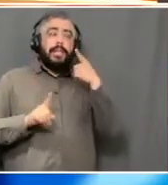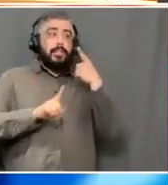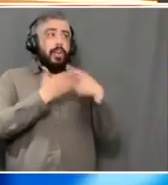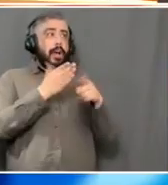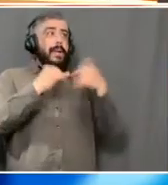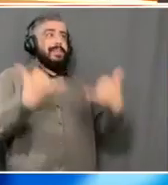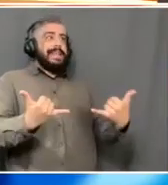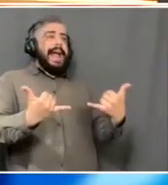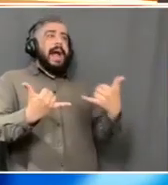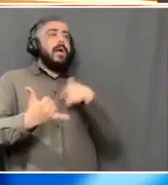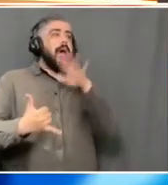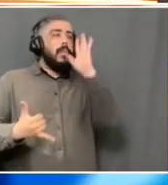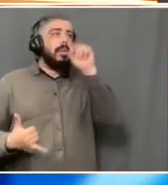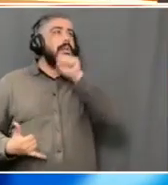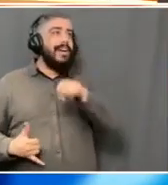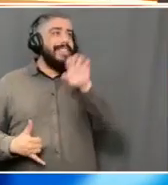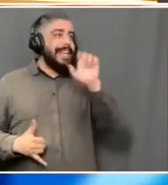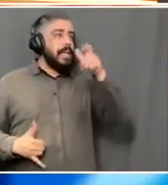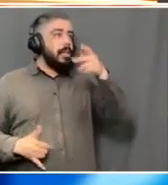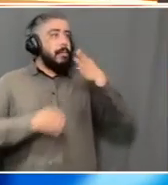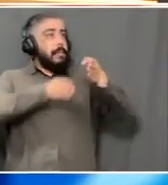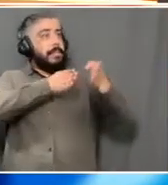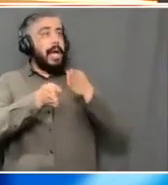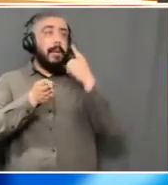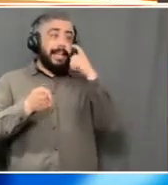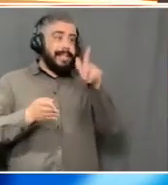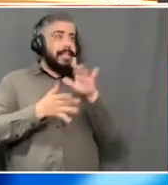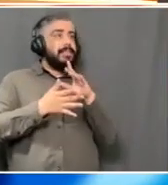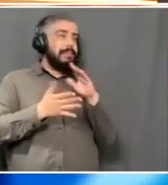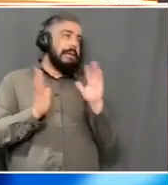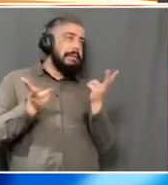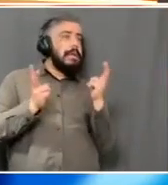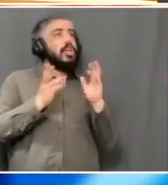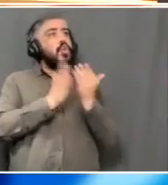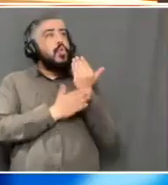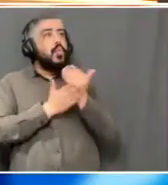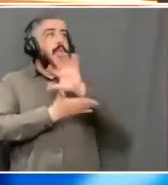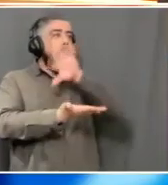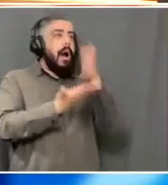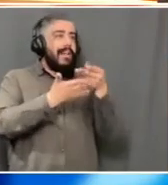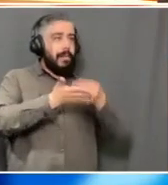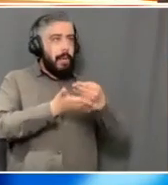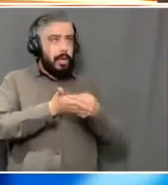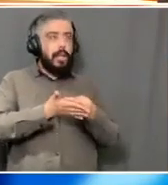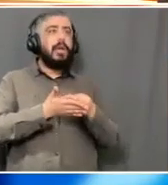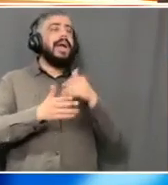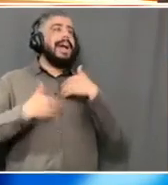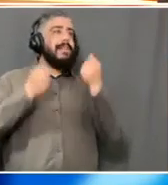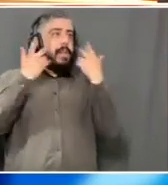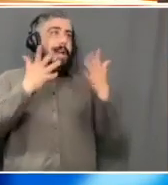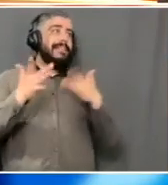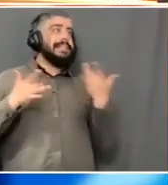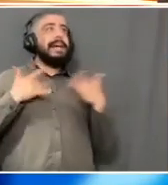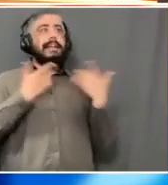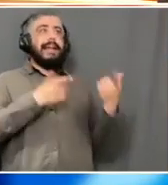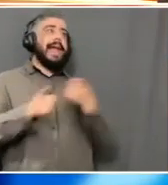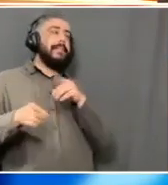love the ELOP plan, given that's a relatively new pot of money, and there's a lot of exciting things that can happen there.